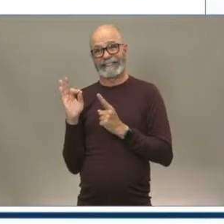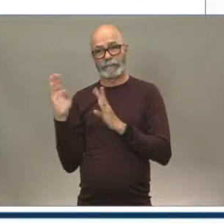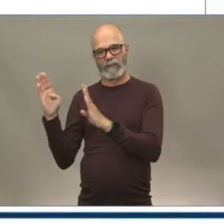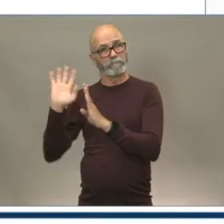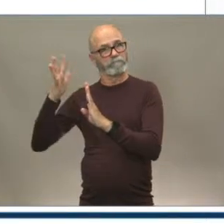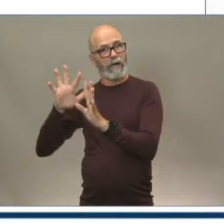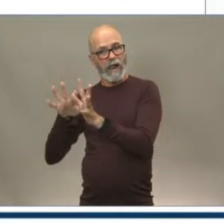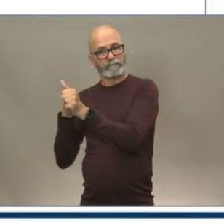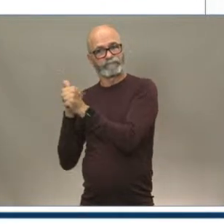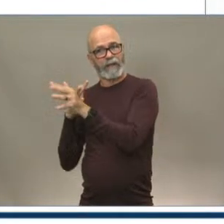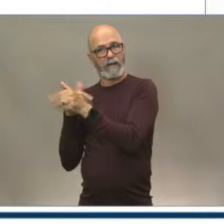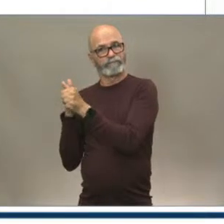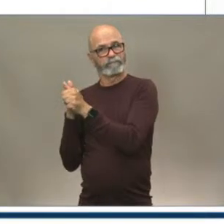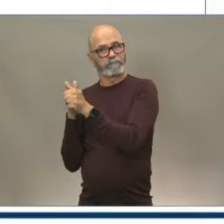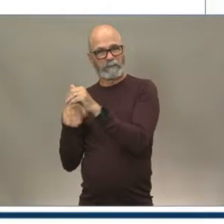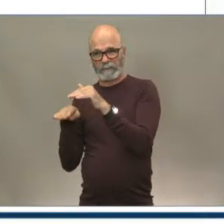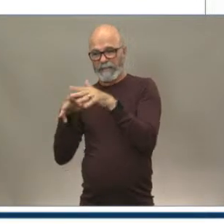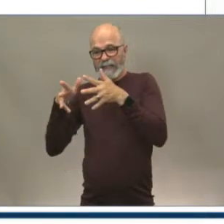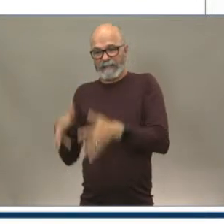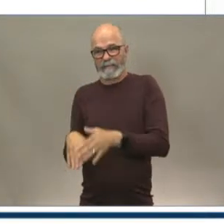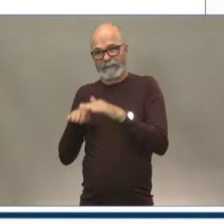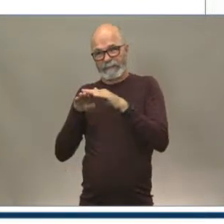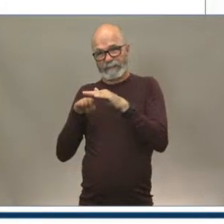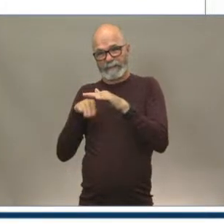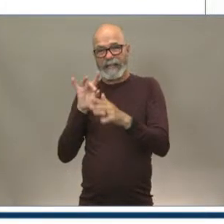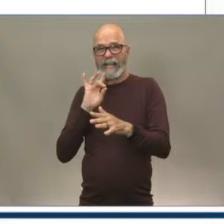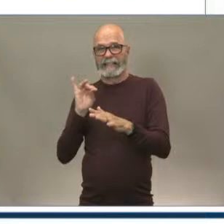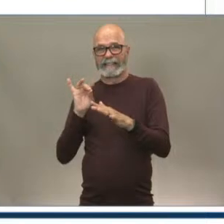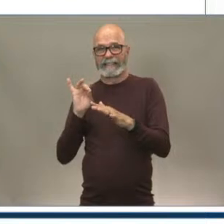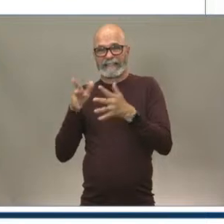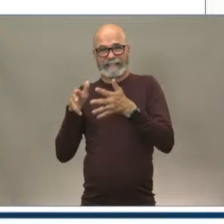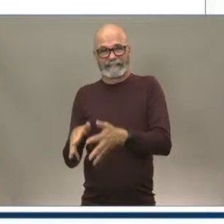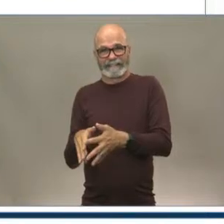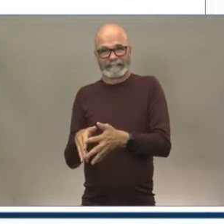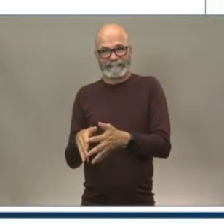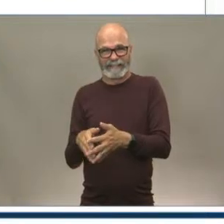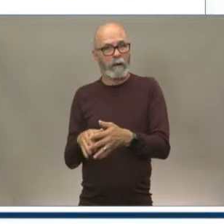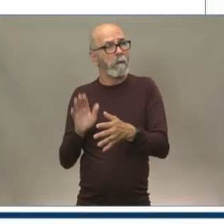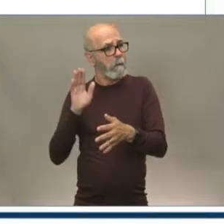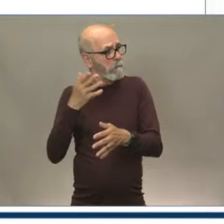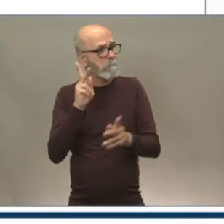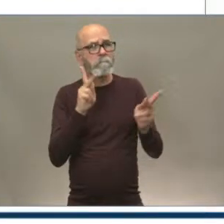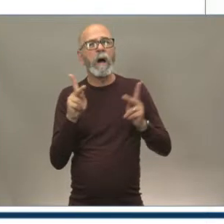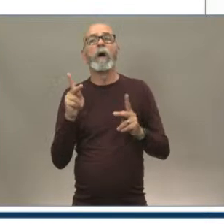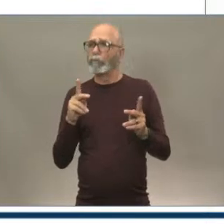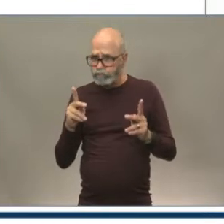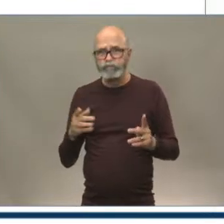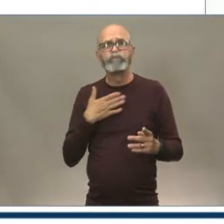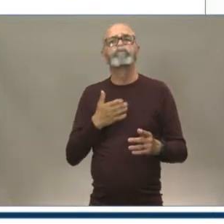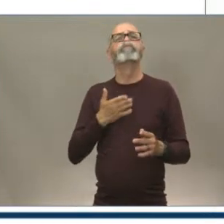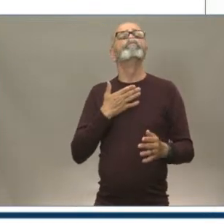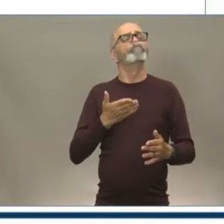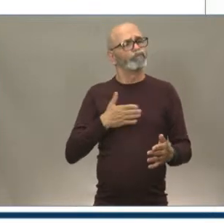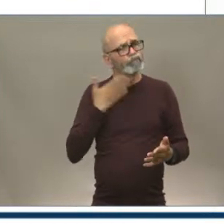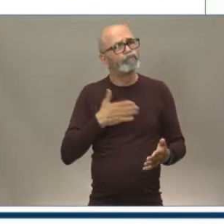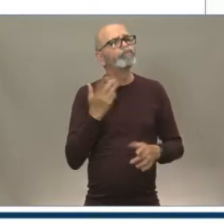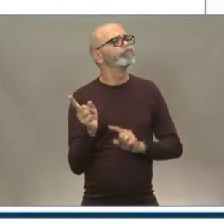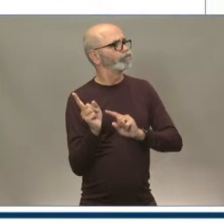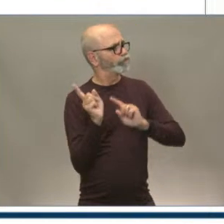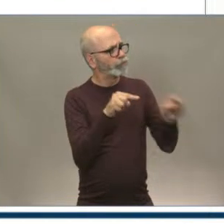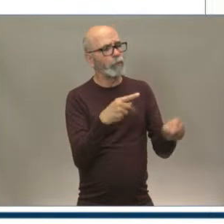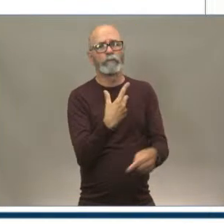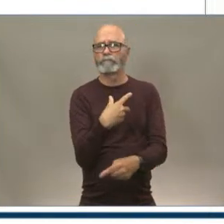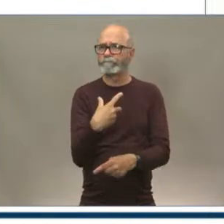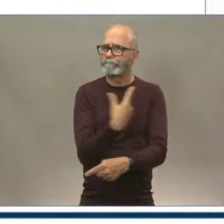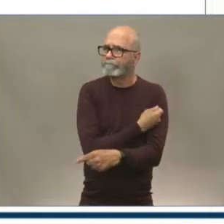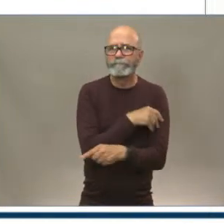below 80%. So Nova Scotians are doing their part and getting vaccinated. And as I said, as we quickly move